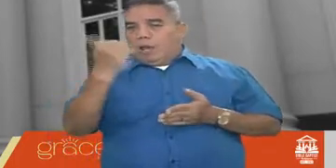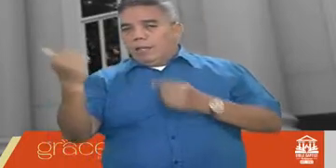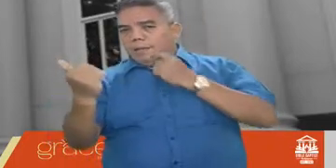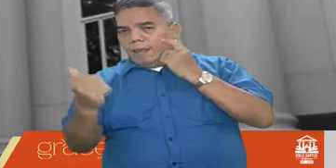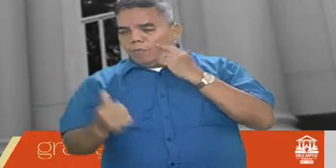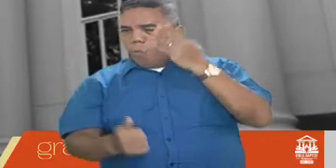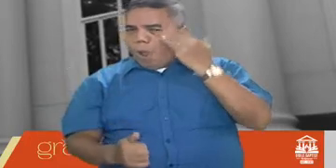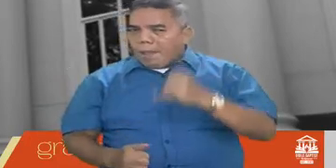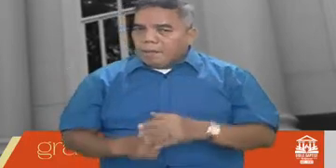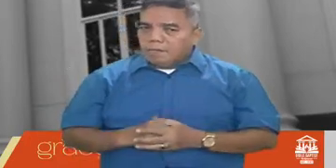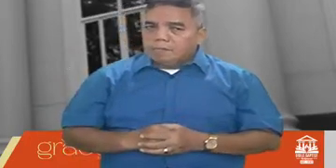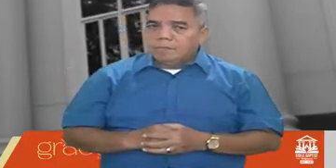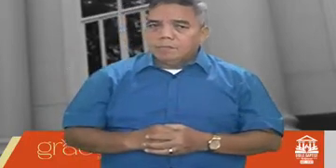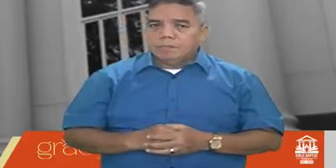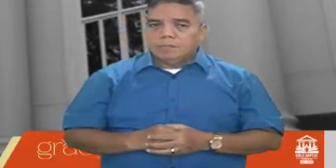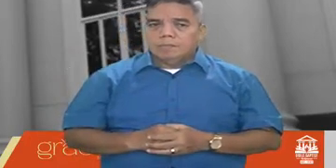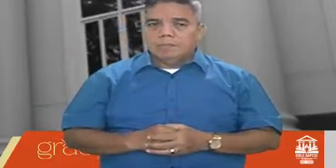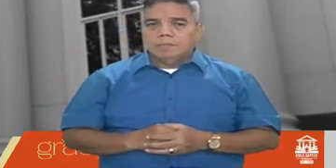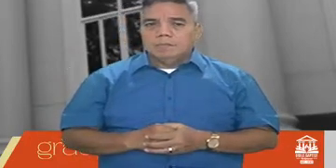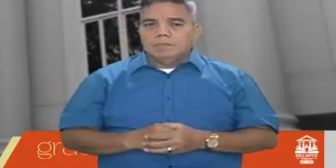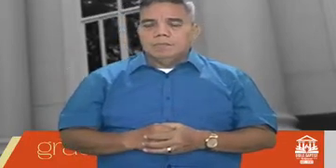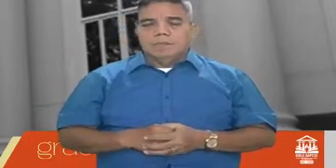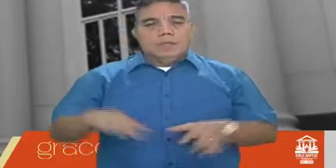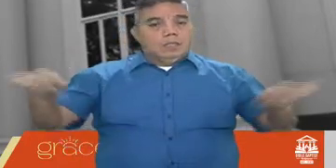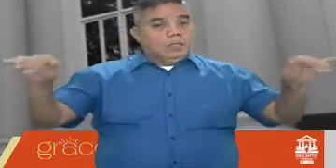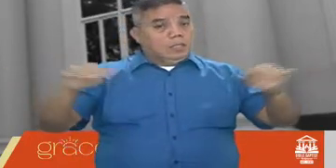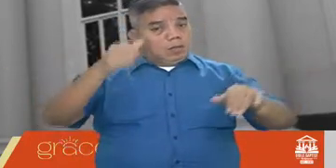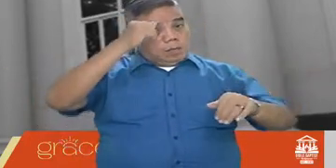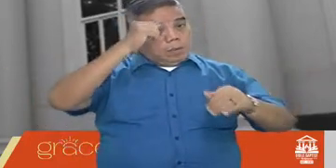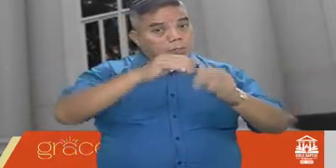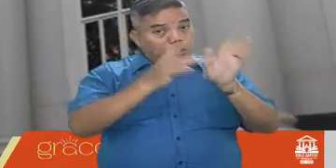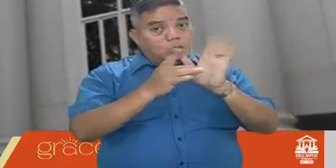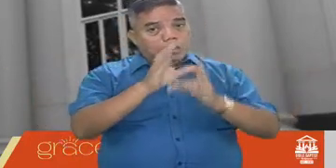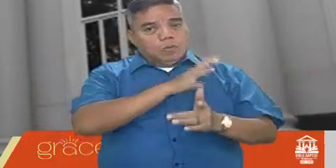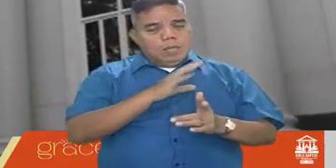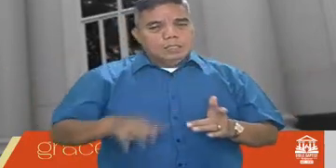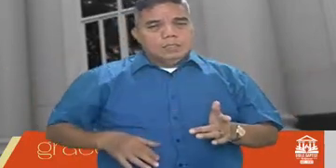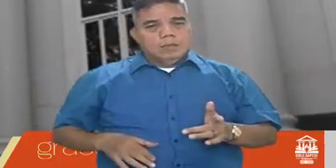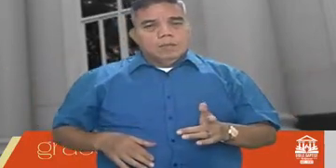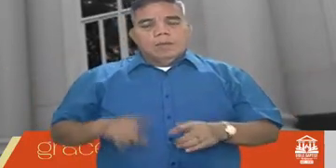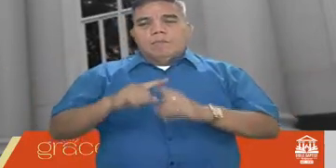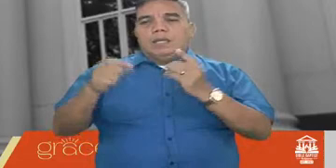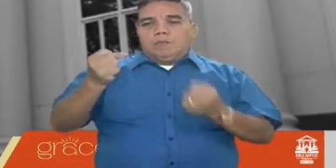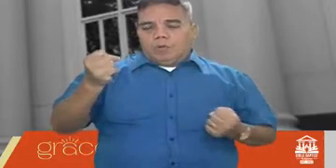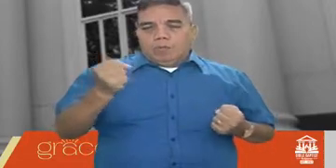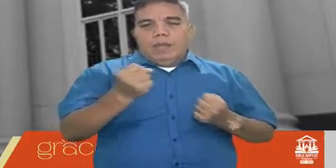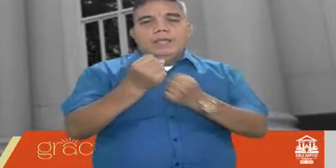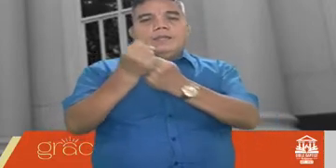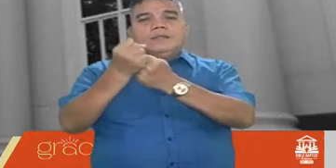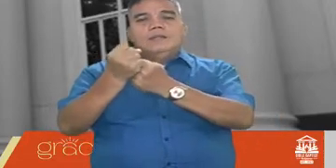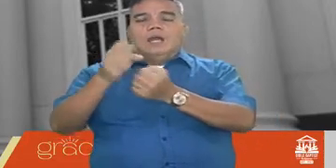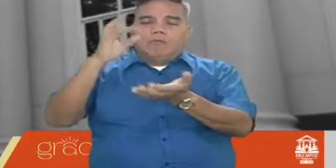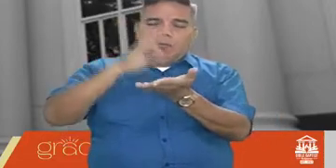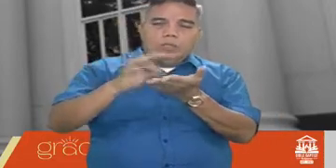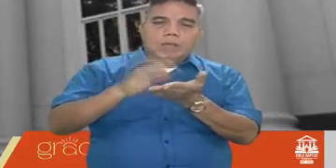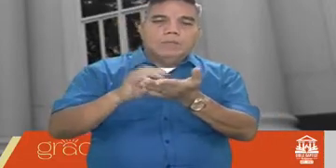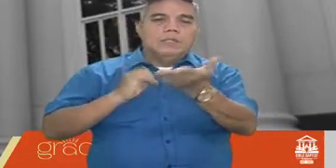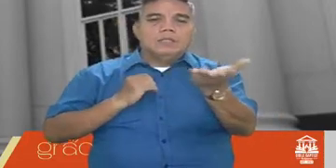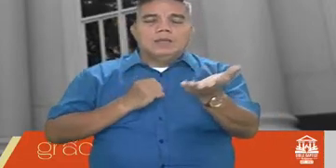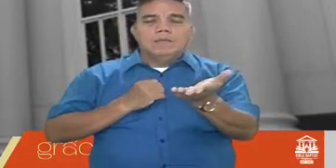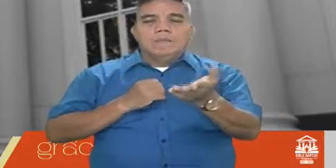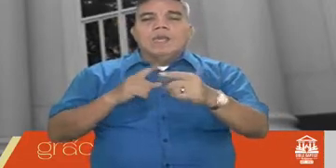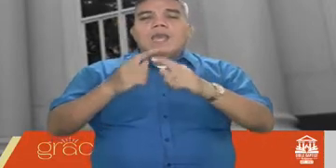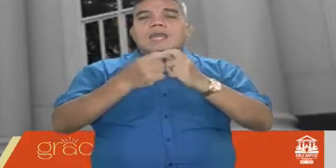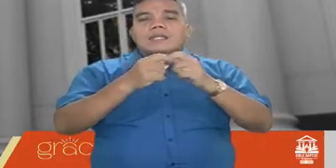Nganong di man ta makapasaylo? Si Jesus Christ gani para nga makaprovide o forgiveness na